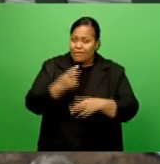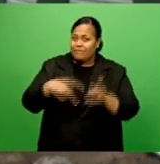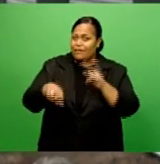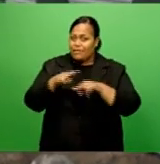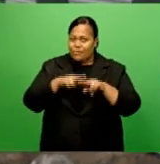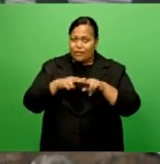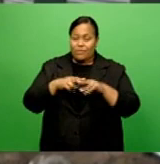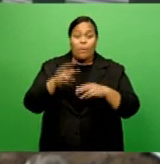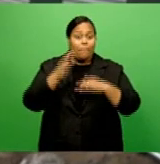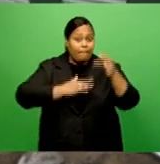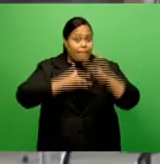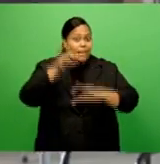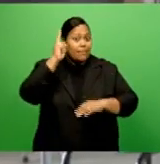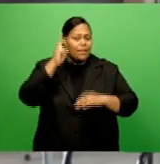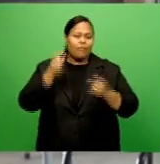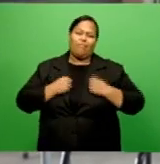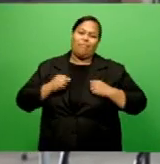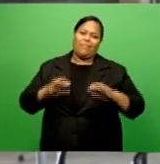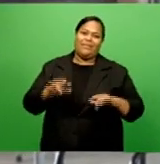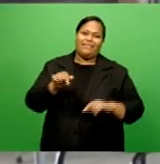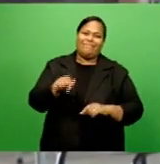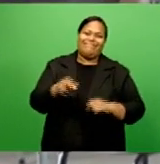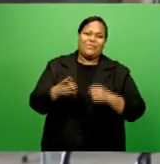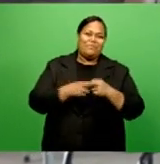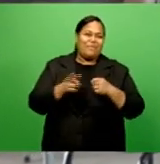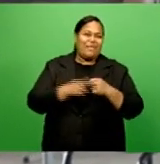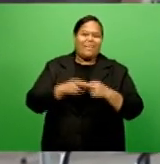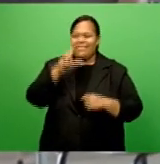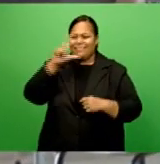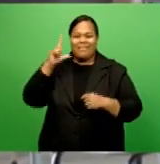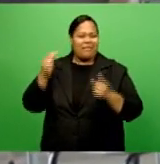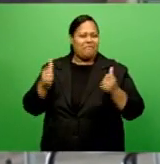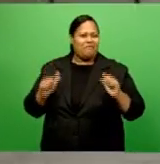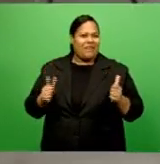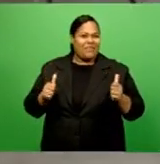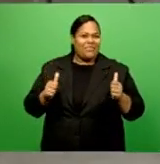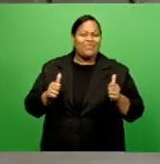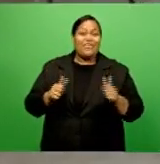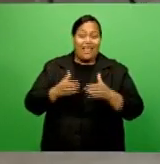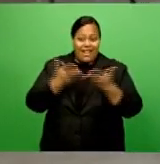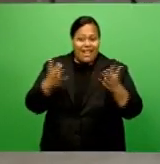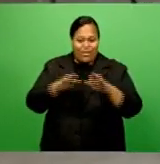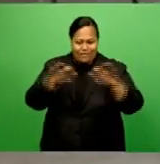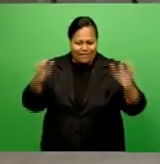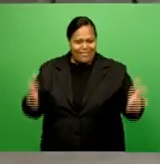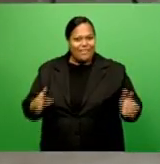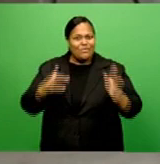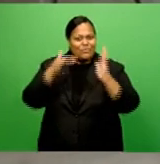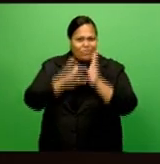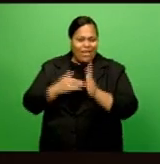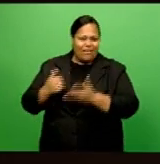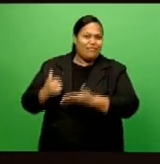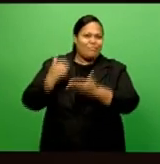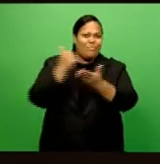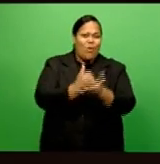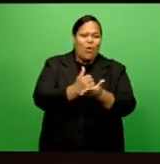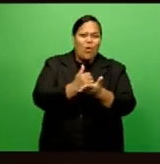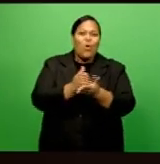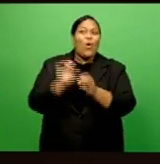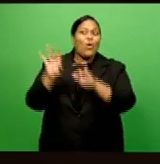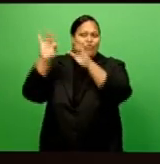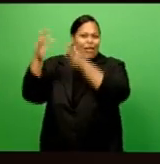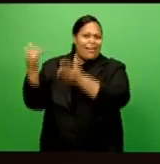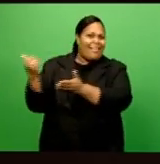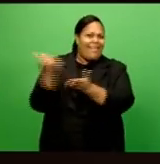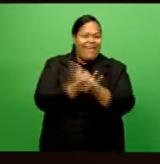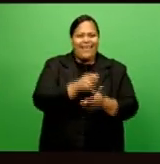block was completed by yesterday and it's been outfitted with new desks and chairs donated by AusAid. The ADF also